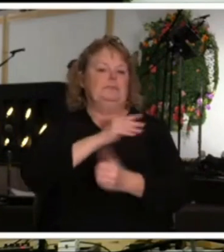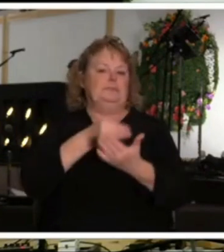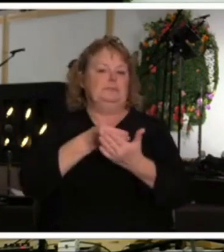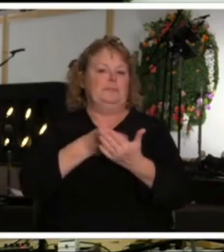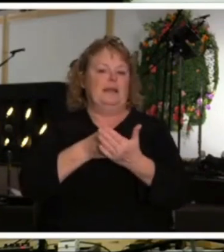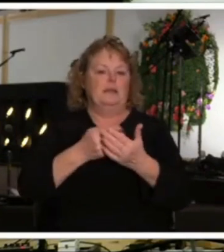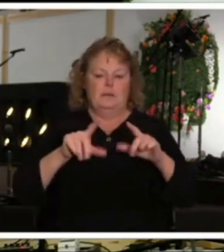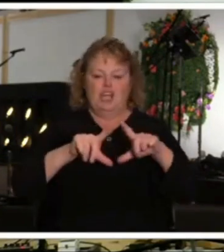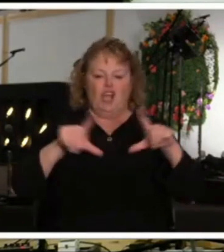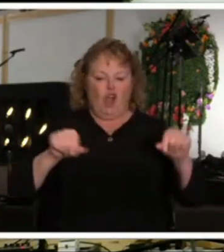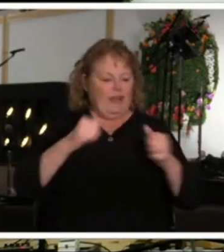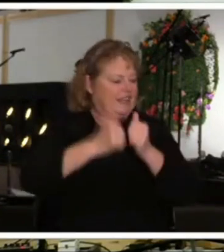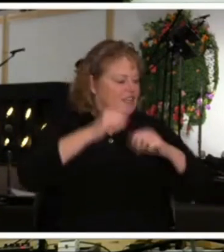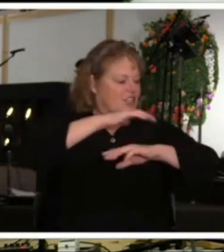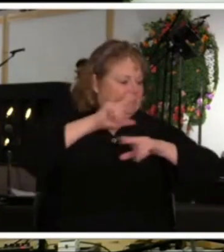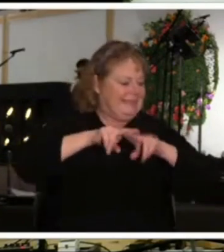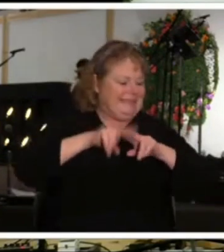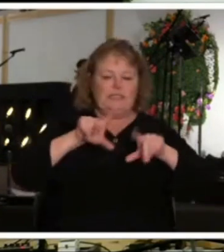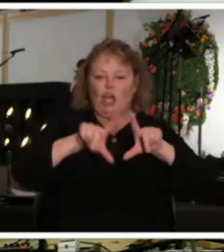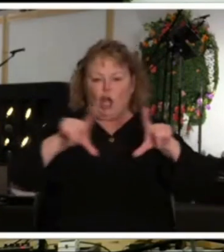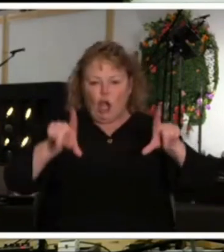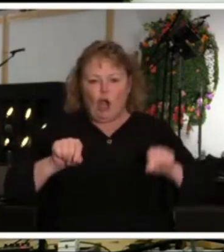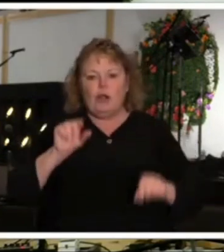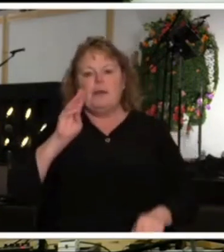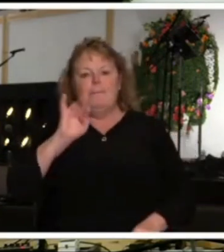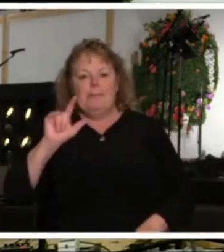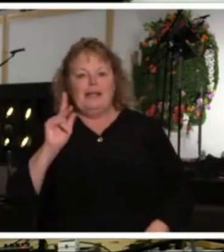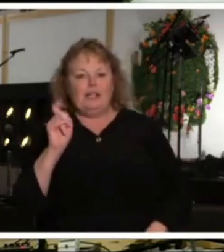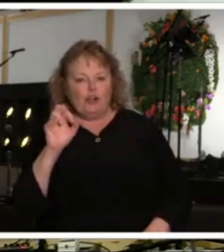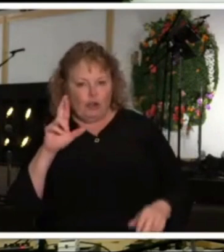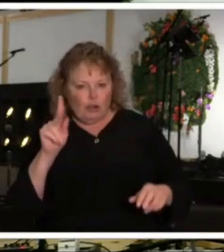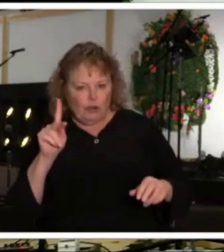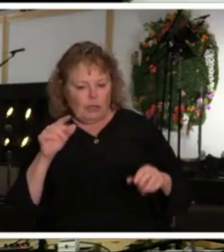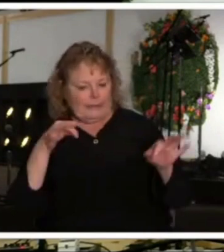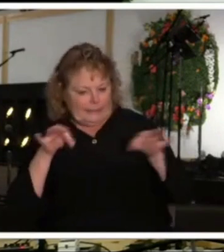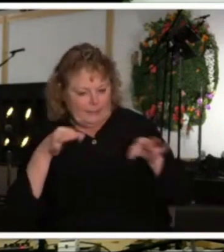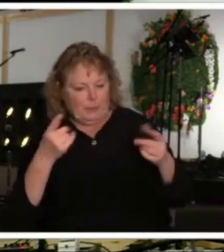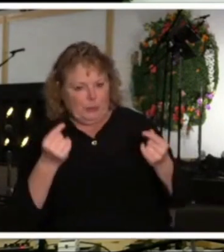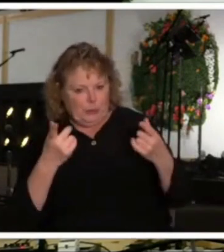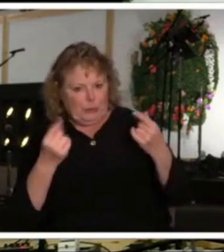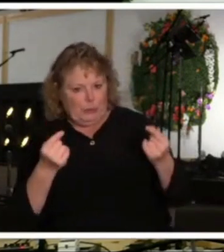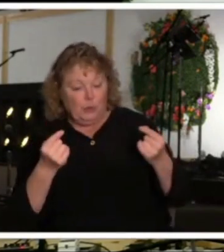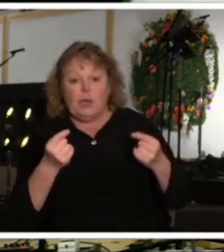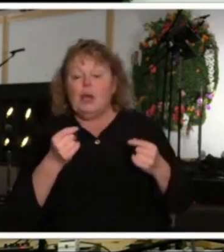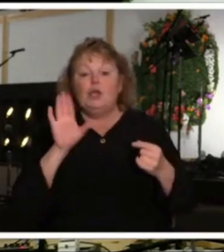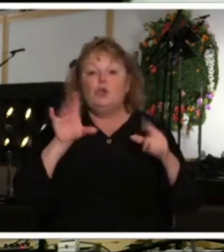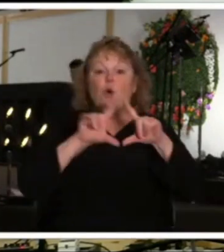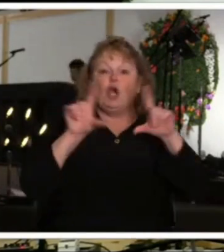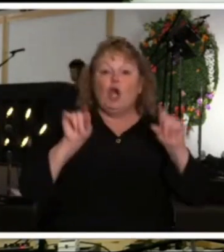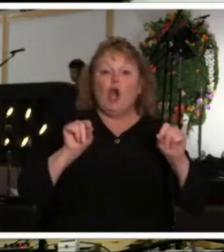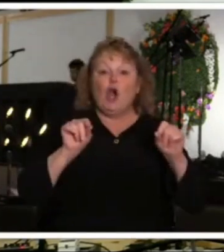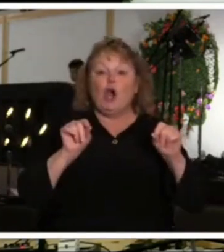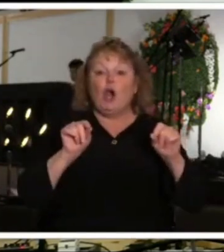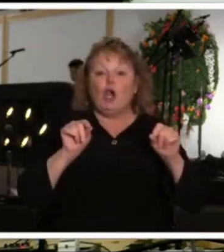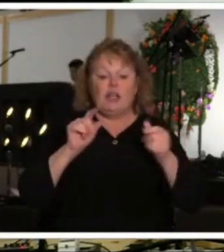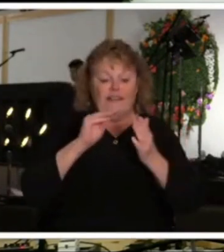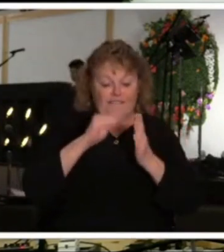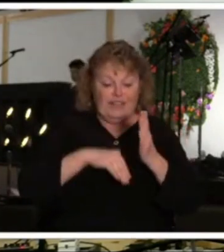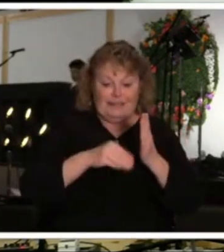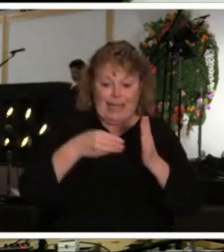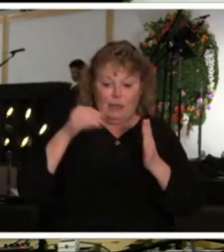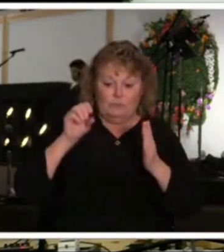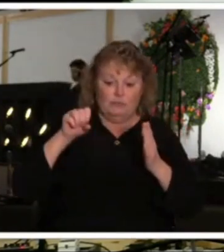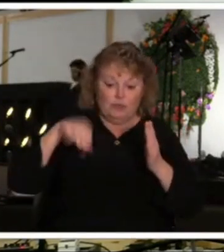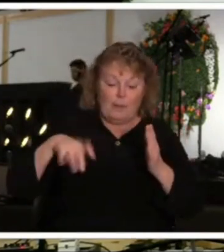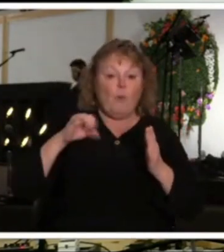Promise cards on every seat. Bill Kirk led us through those, and if you weren't here or you took your card home because you wanted to pray about what you